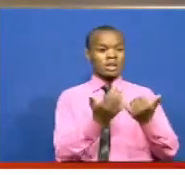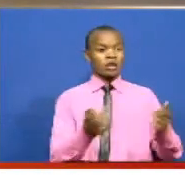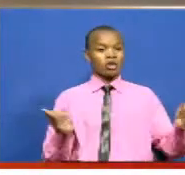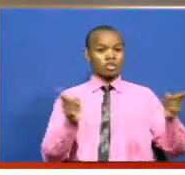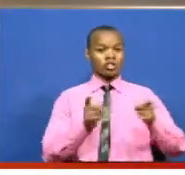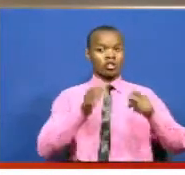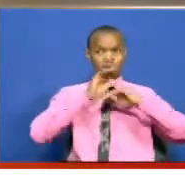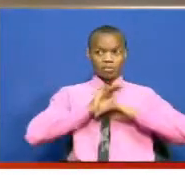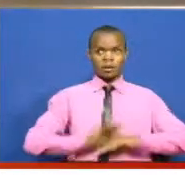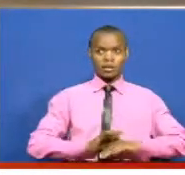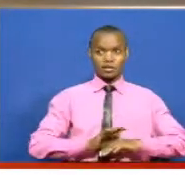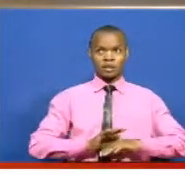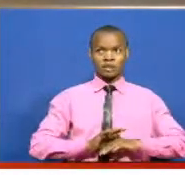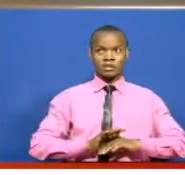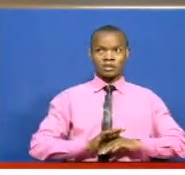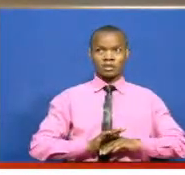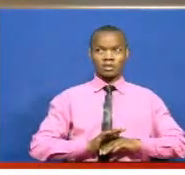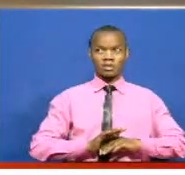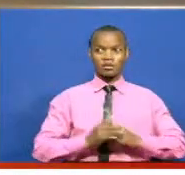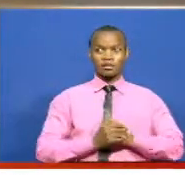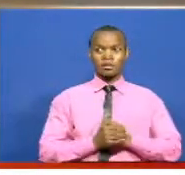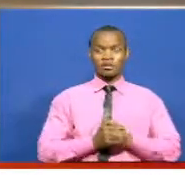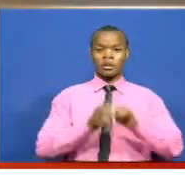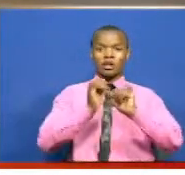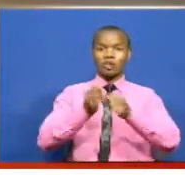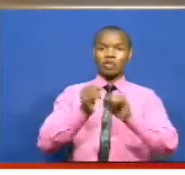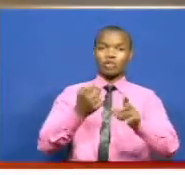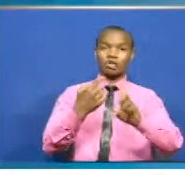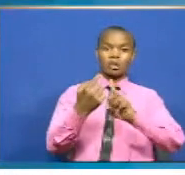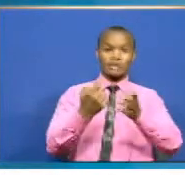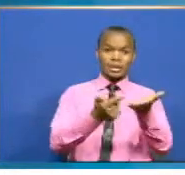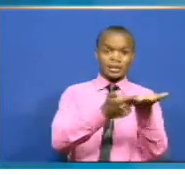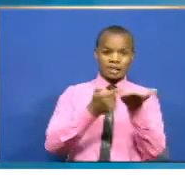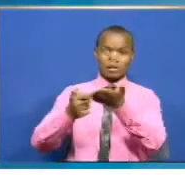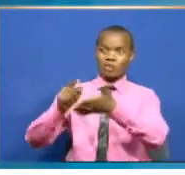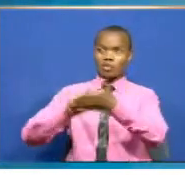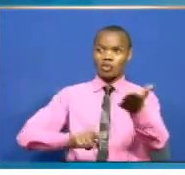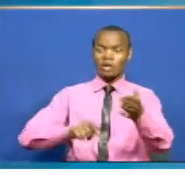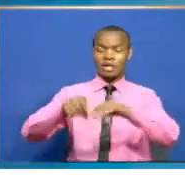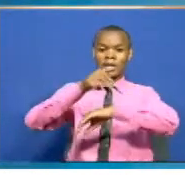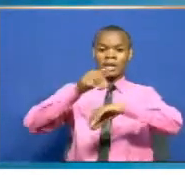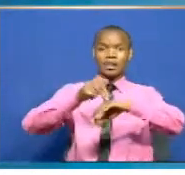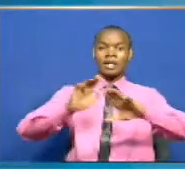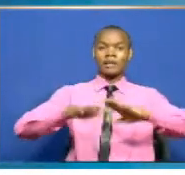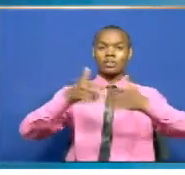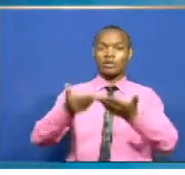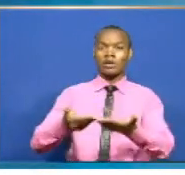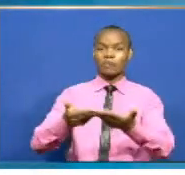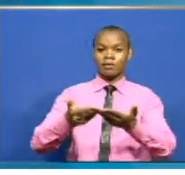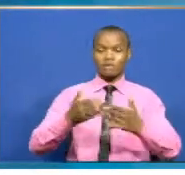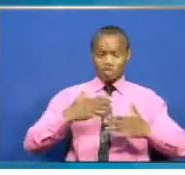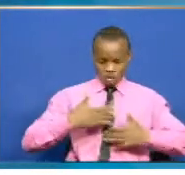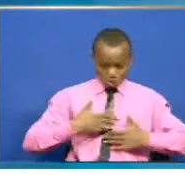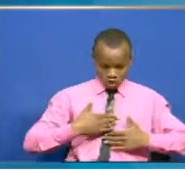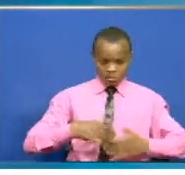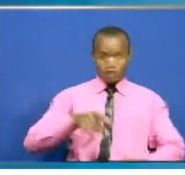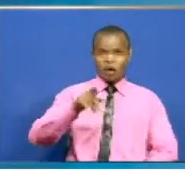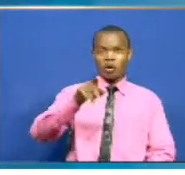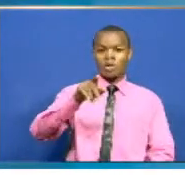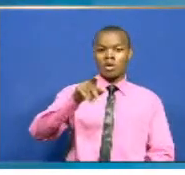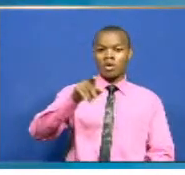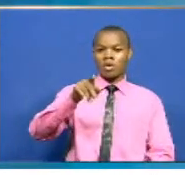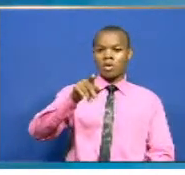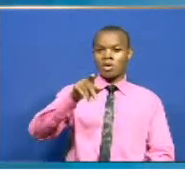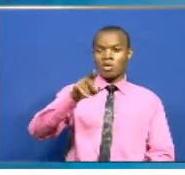break. This is actually a news check. We are talking about the state of the nation. I'm having Honorable Professor Mohamud Sheikh